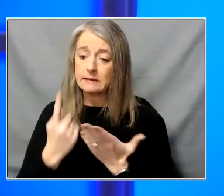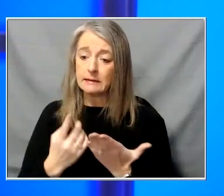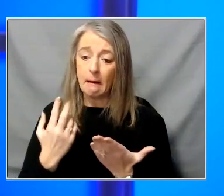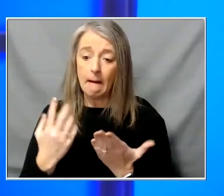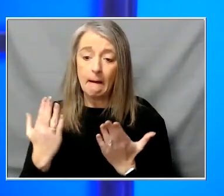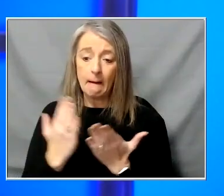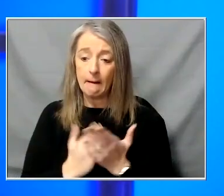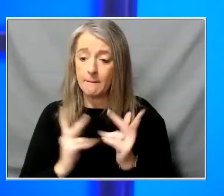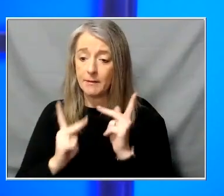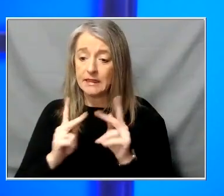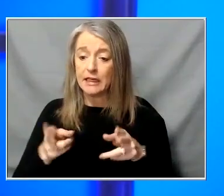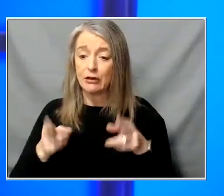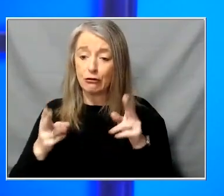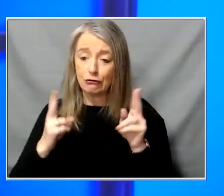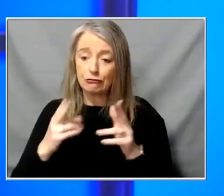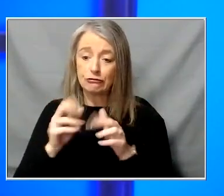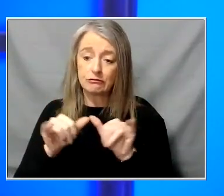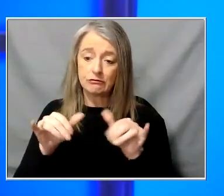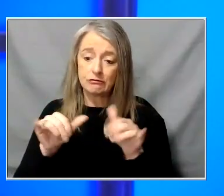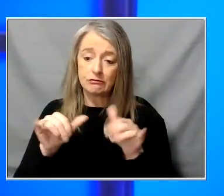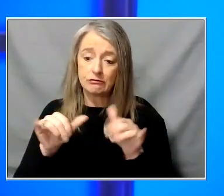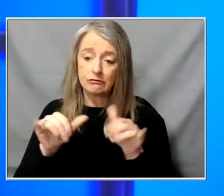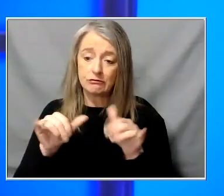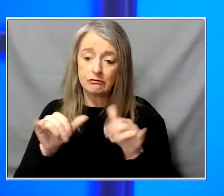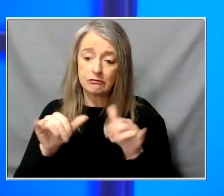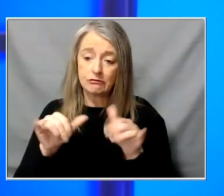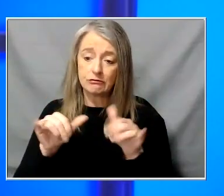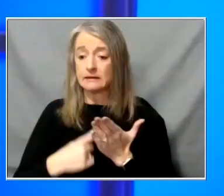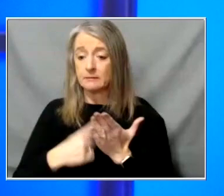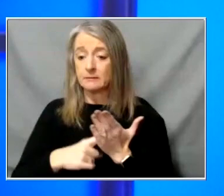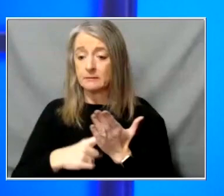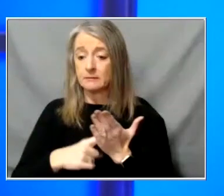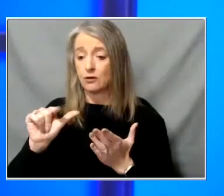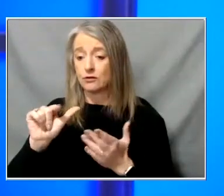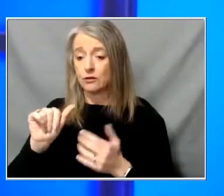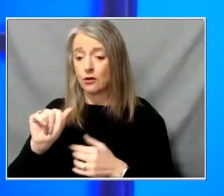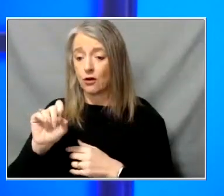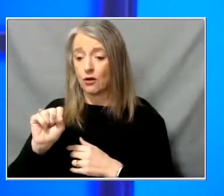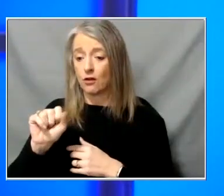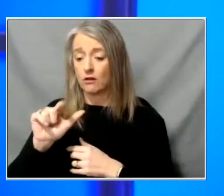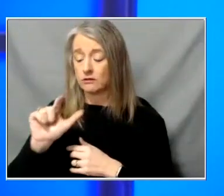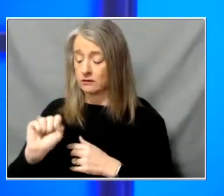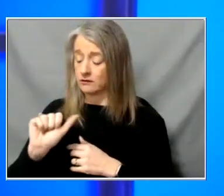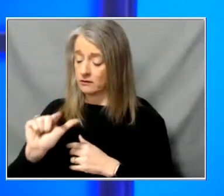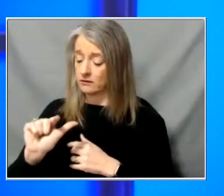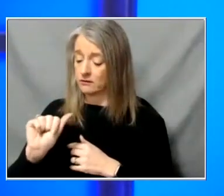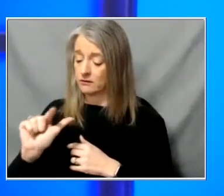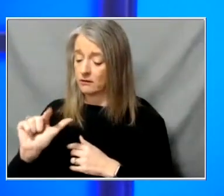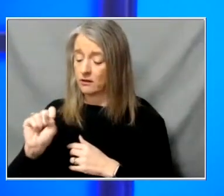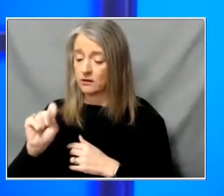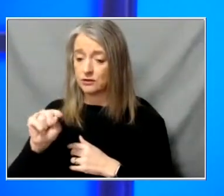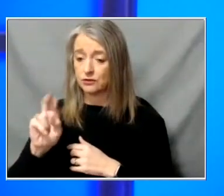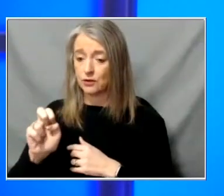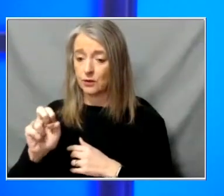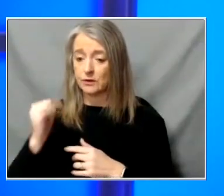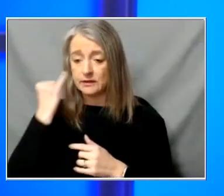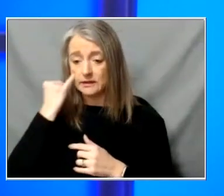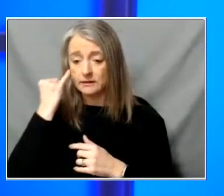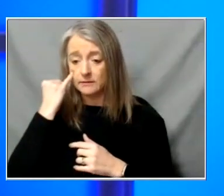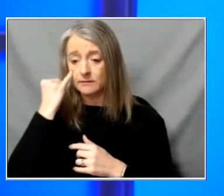contact, especially the intimate contact, but there certainly have been cases where other social close contact